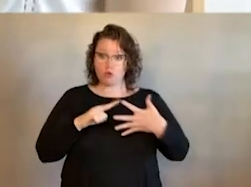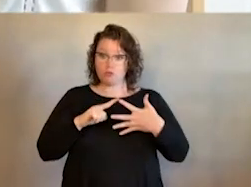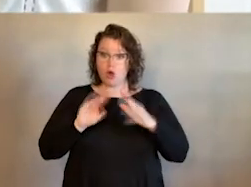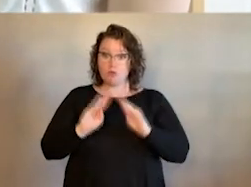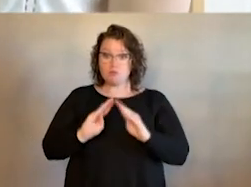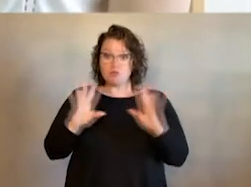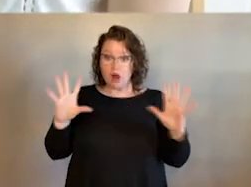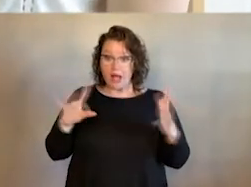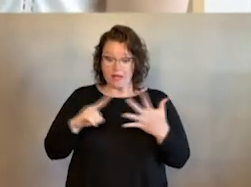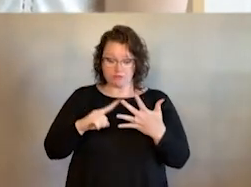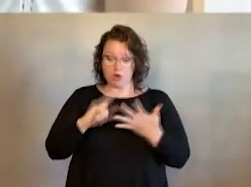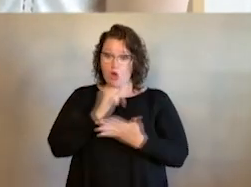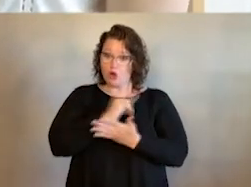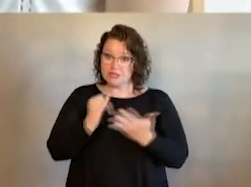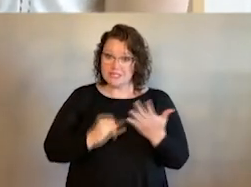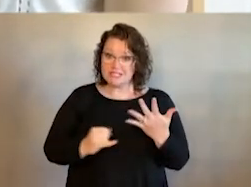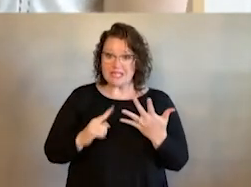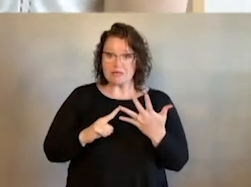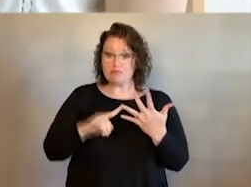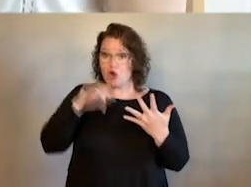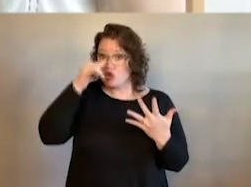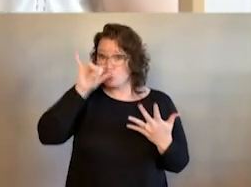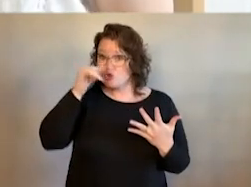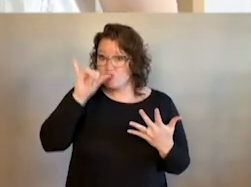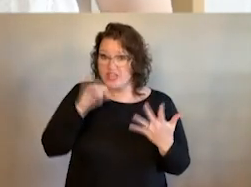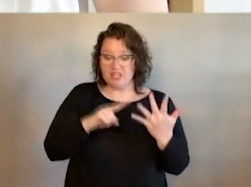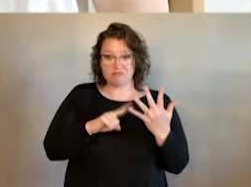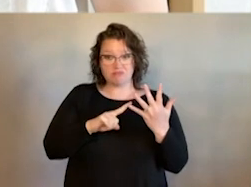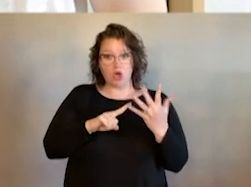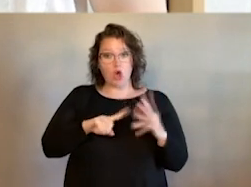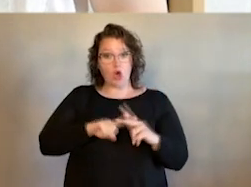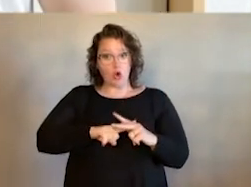bright, artistic, goofy, and original.